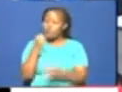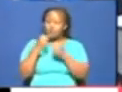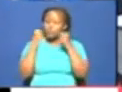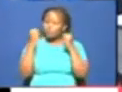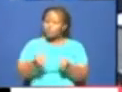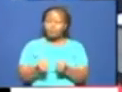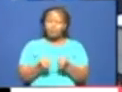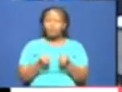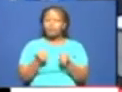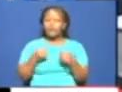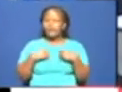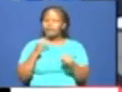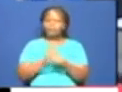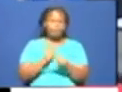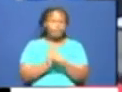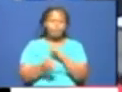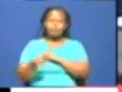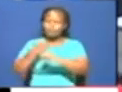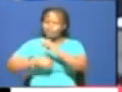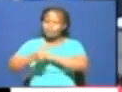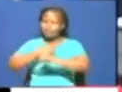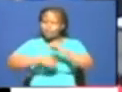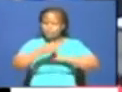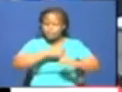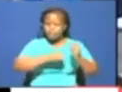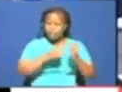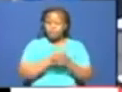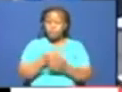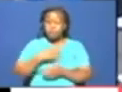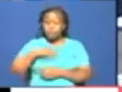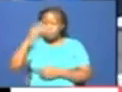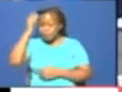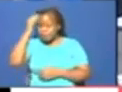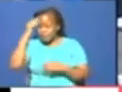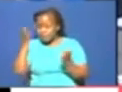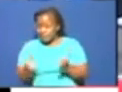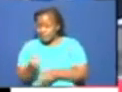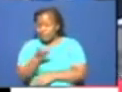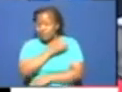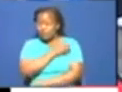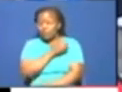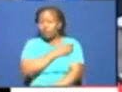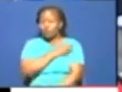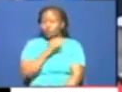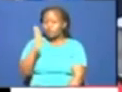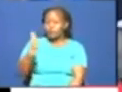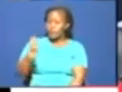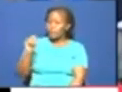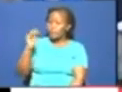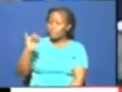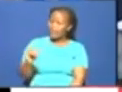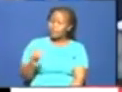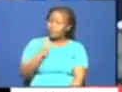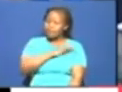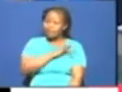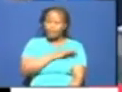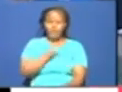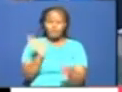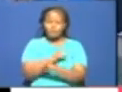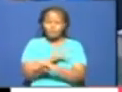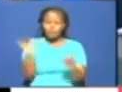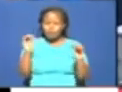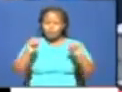action. I remember Dr. Odhiambo Mbai, the fearless chair of the Devolution